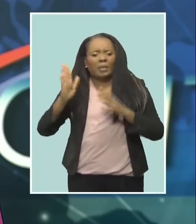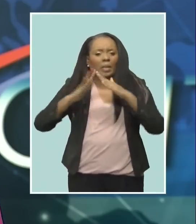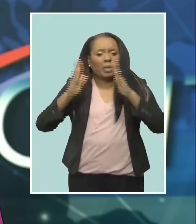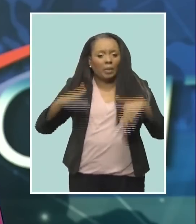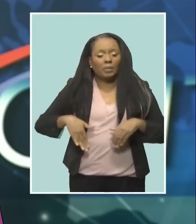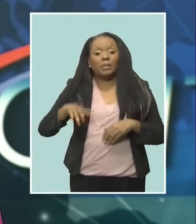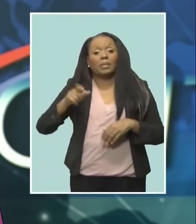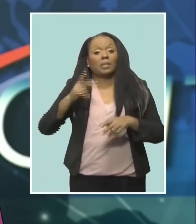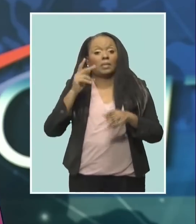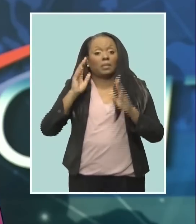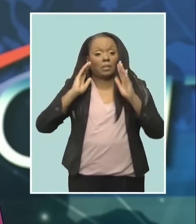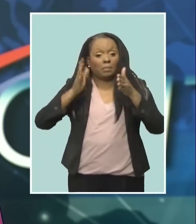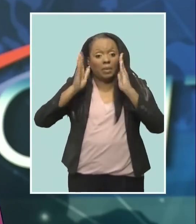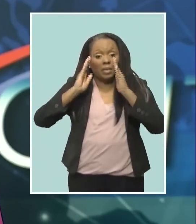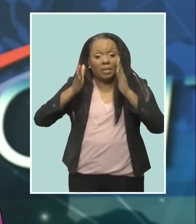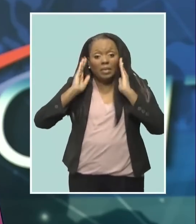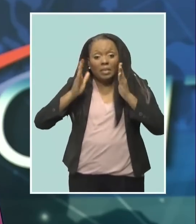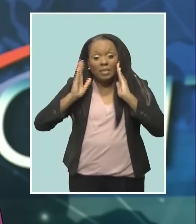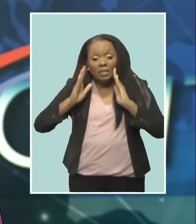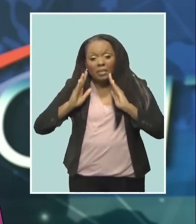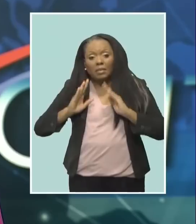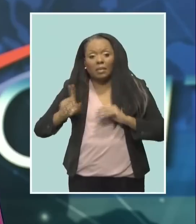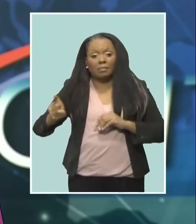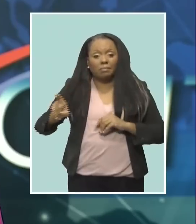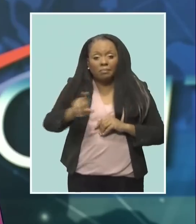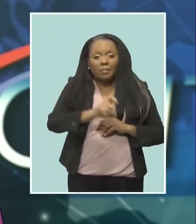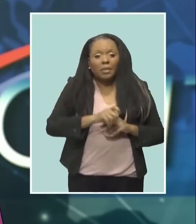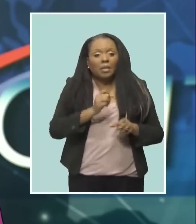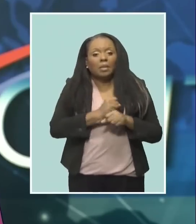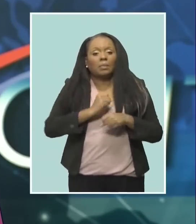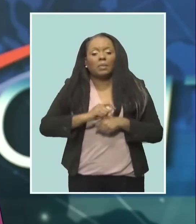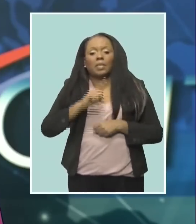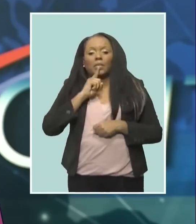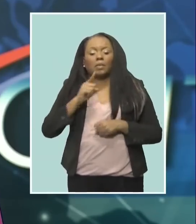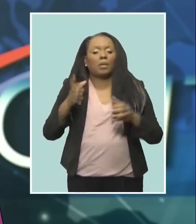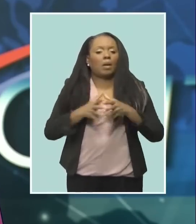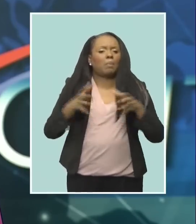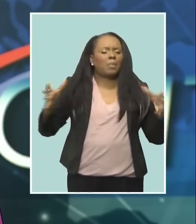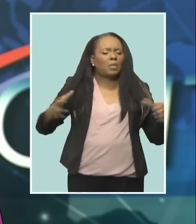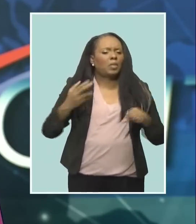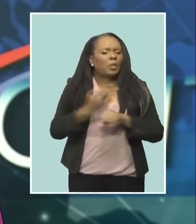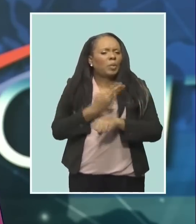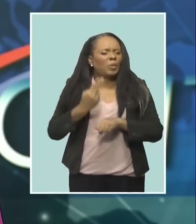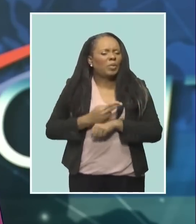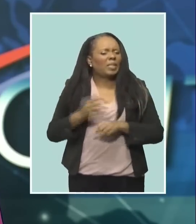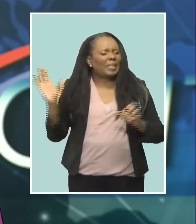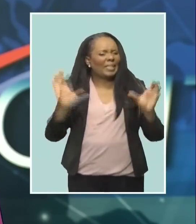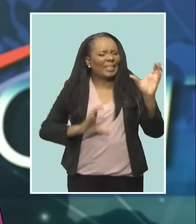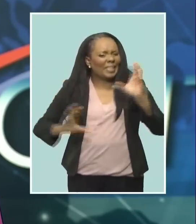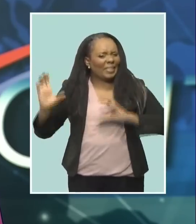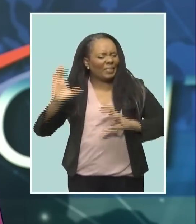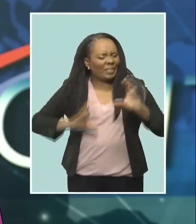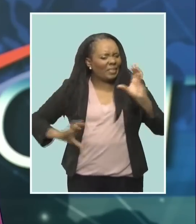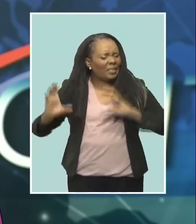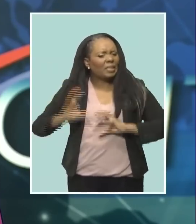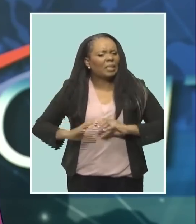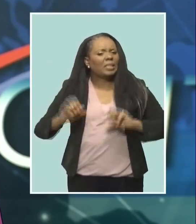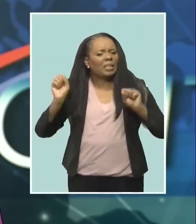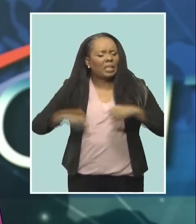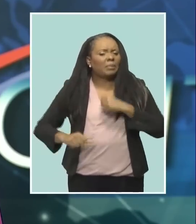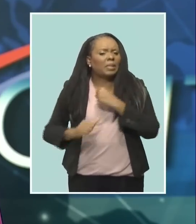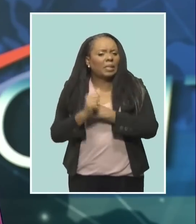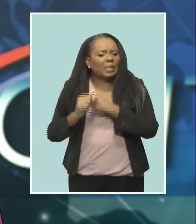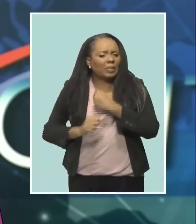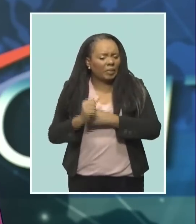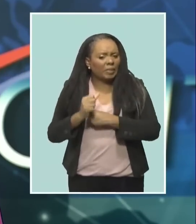pay attention to the effect of the pesticides to determine how often to reapply while not overusing